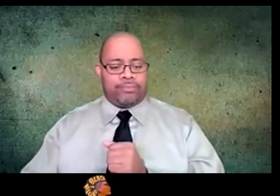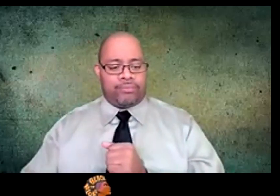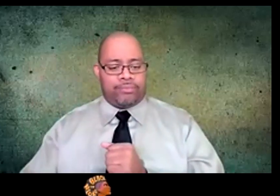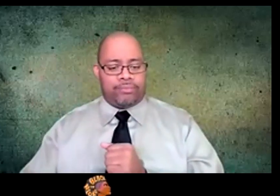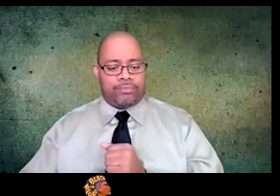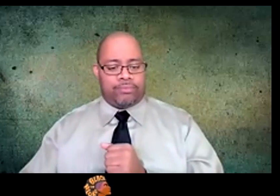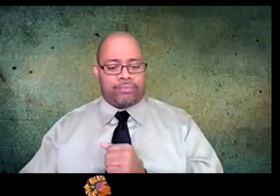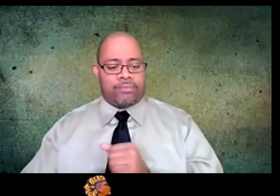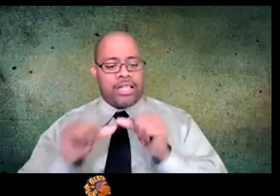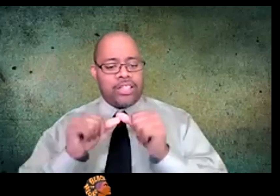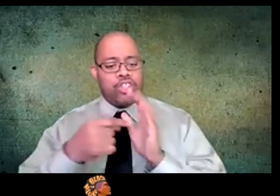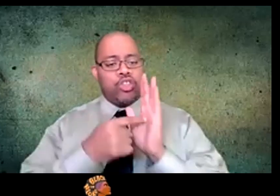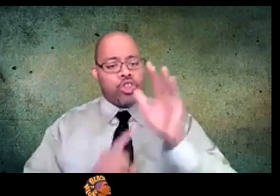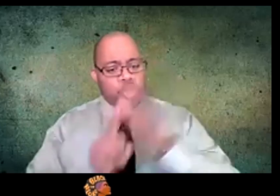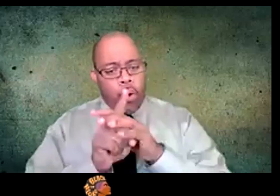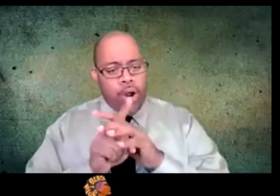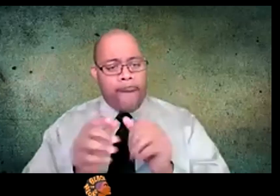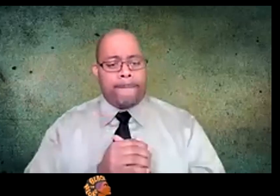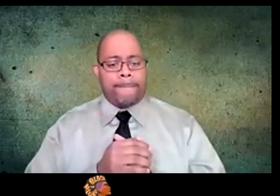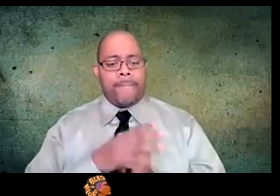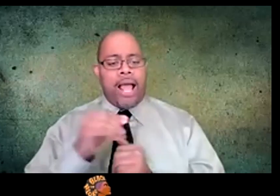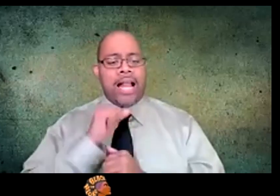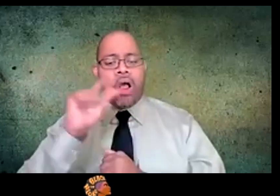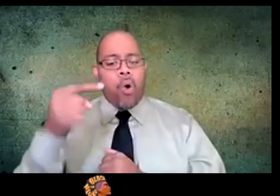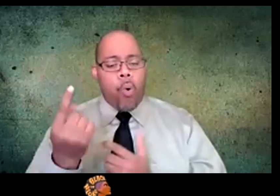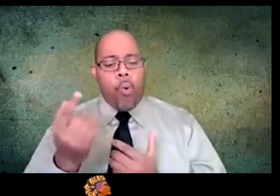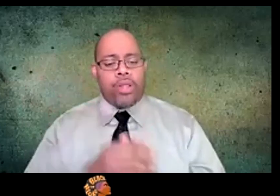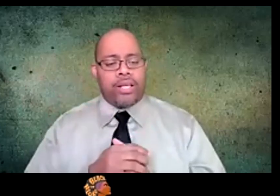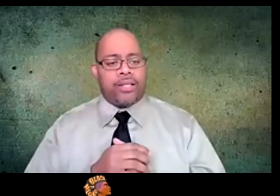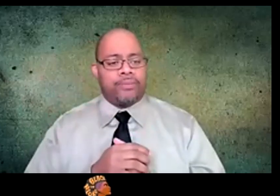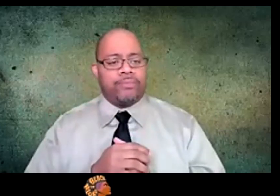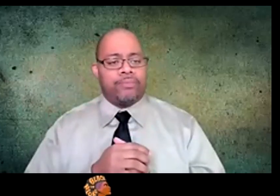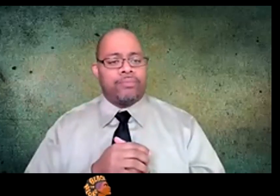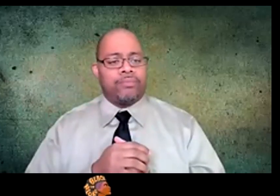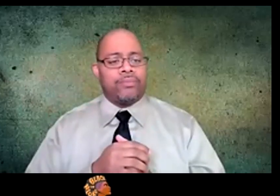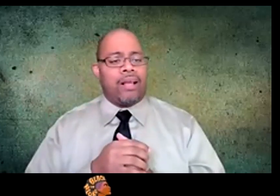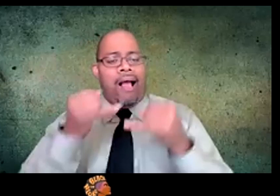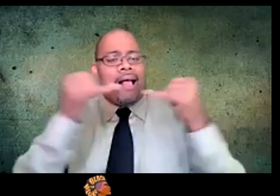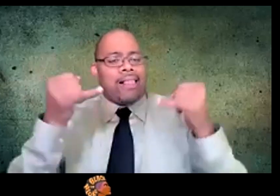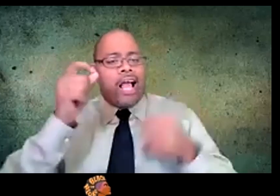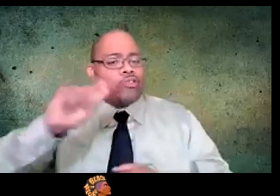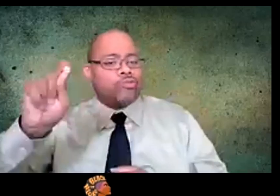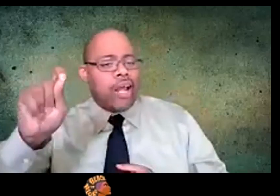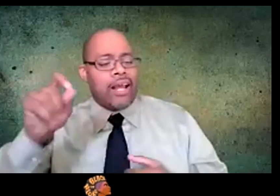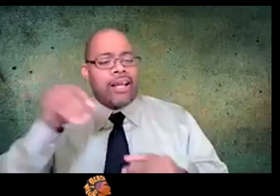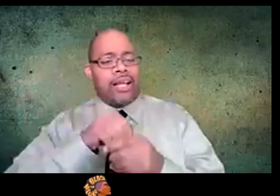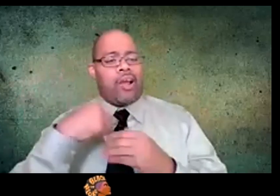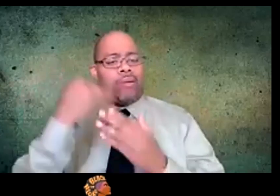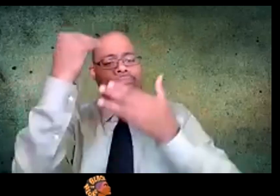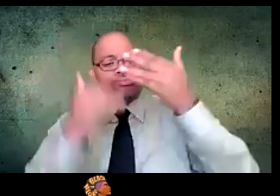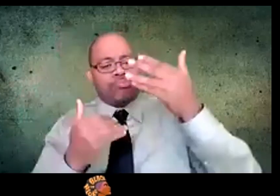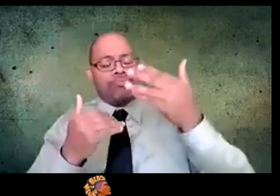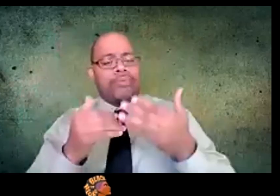consistently showing up, and not just a line item in our, you know, corporate